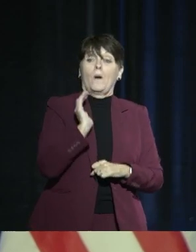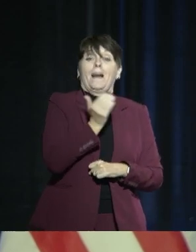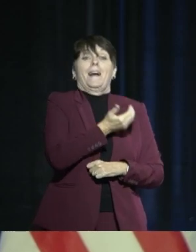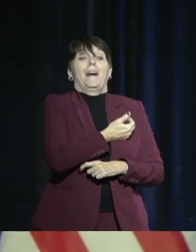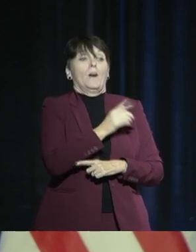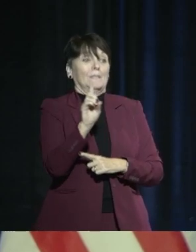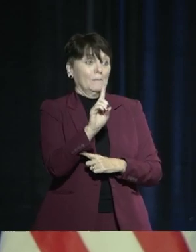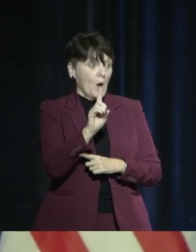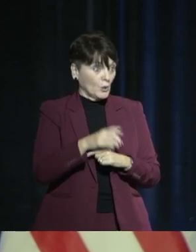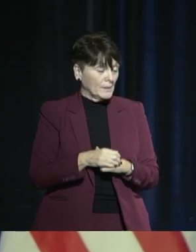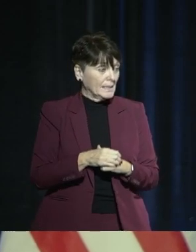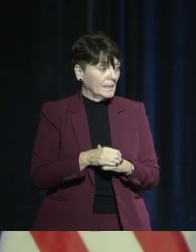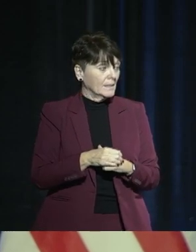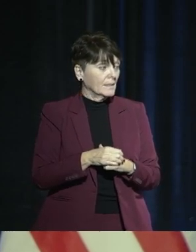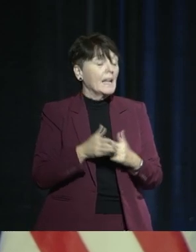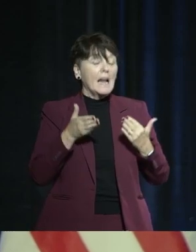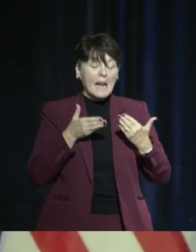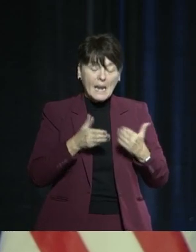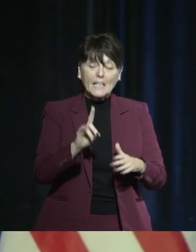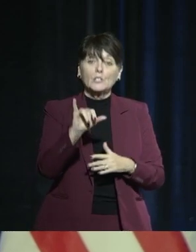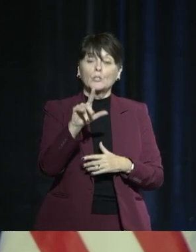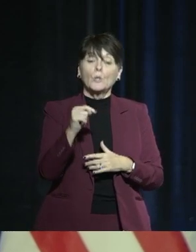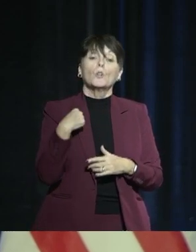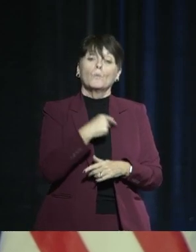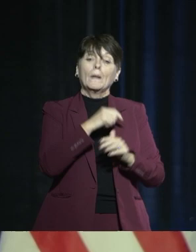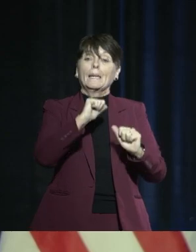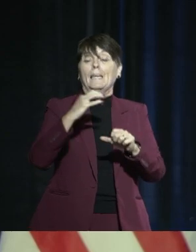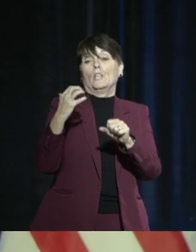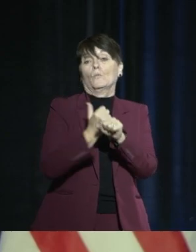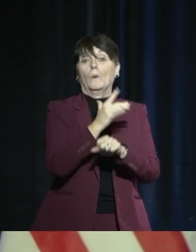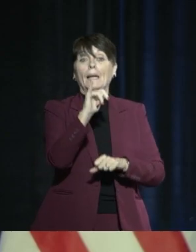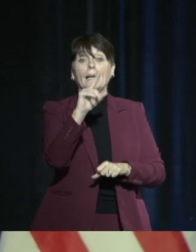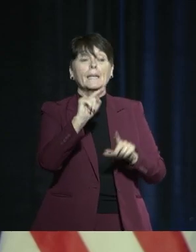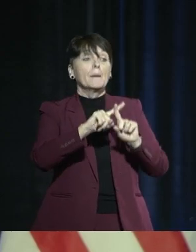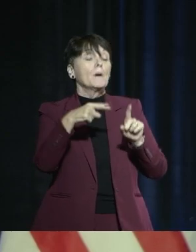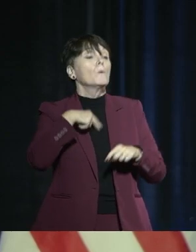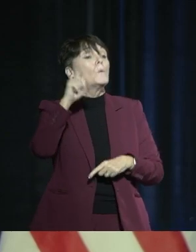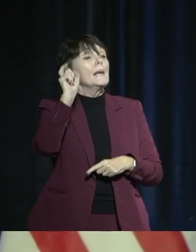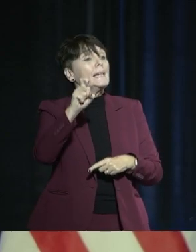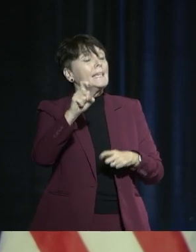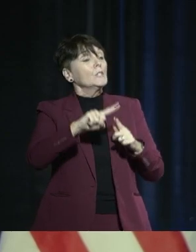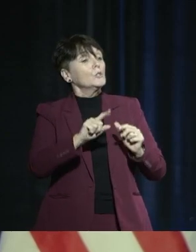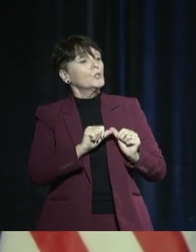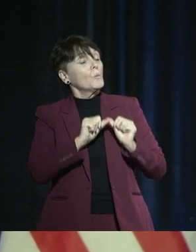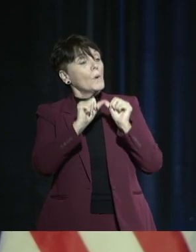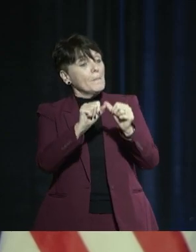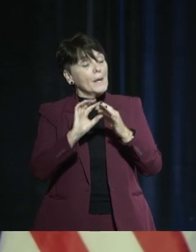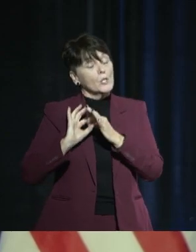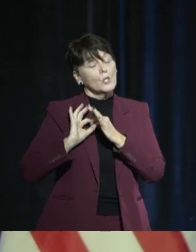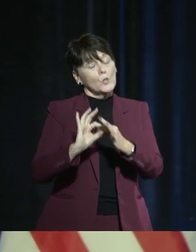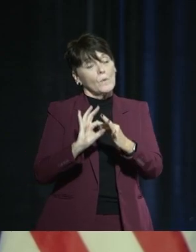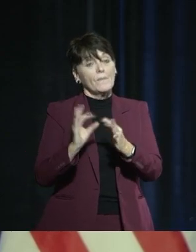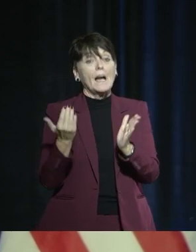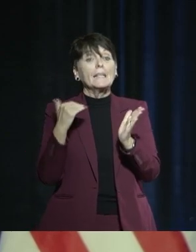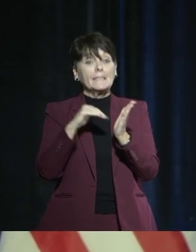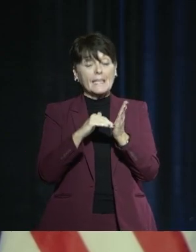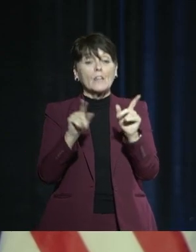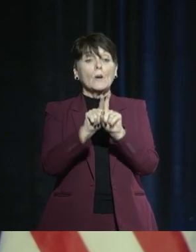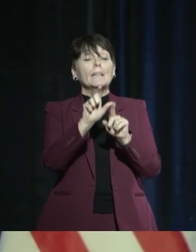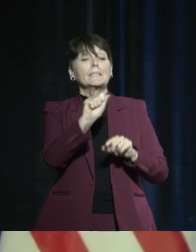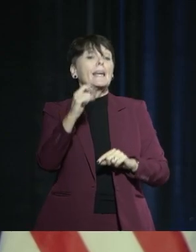democracy? Let's do it. We can win it, but we need to remain unified together as a